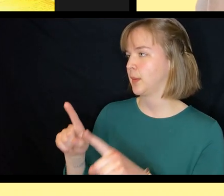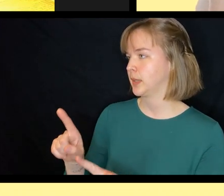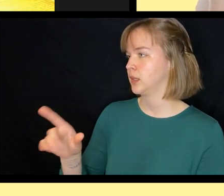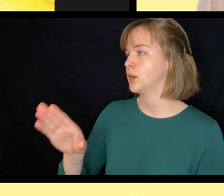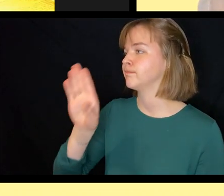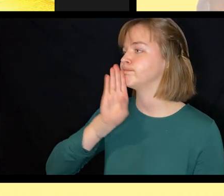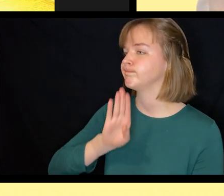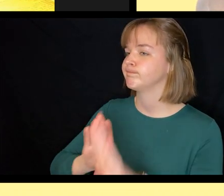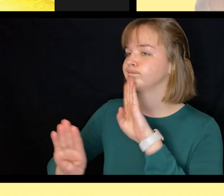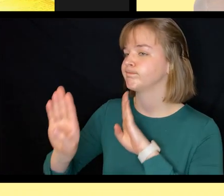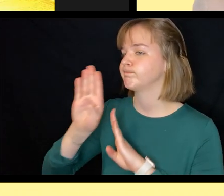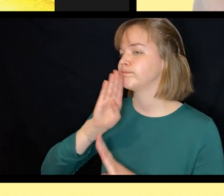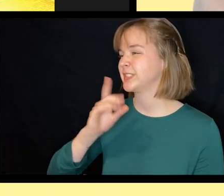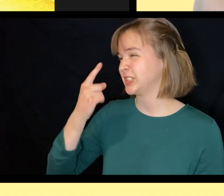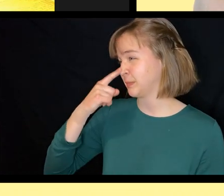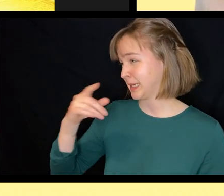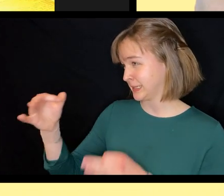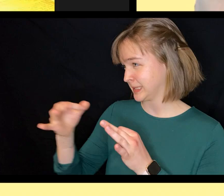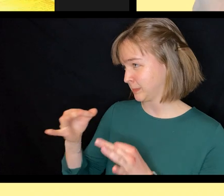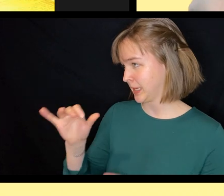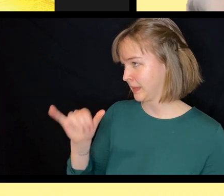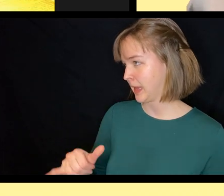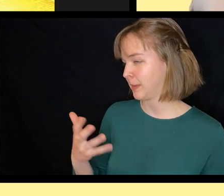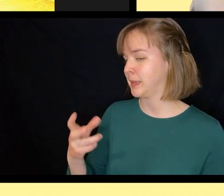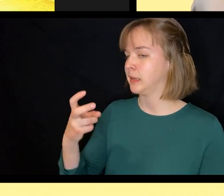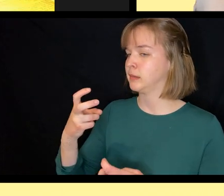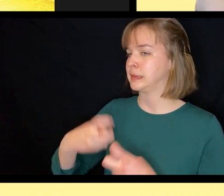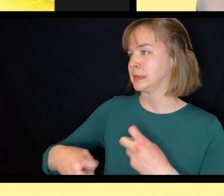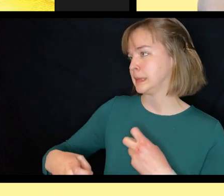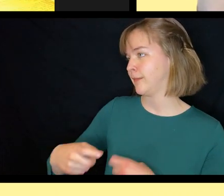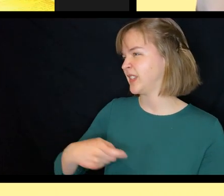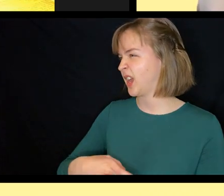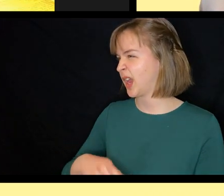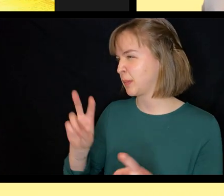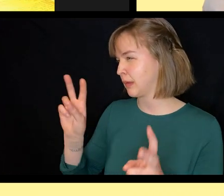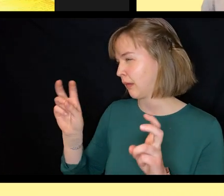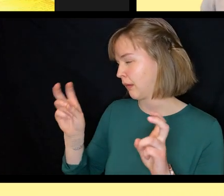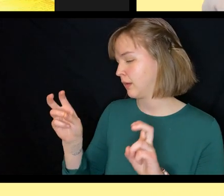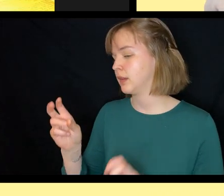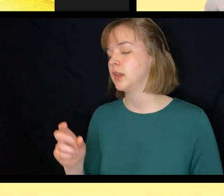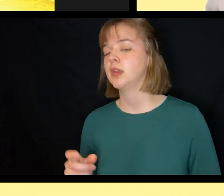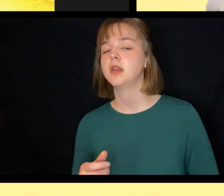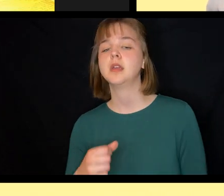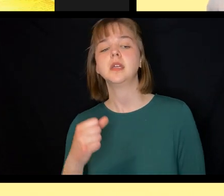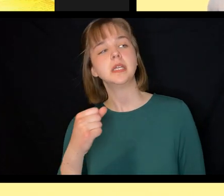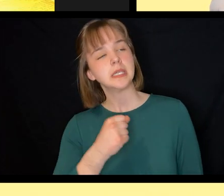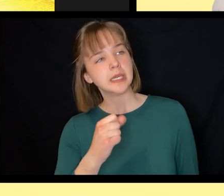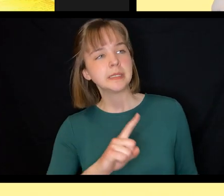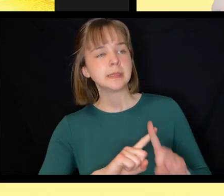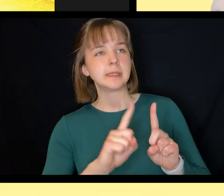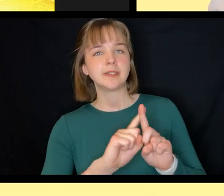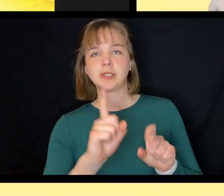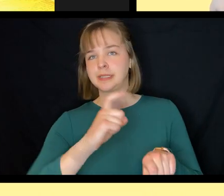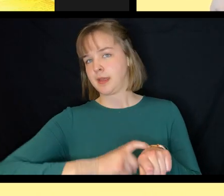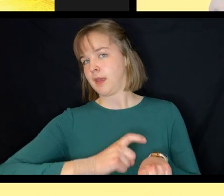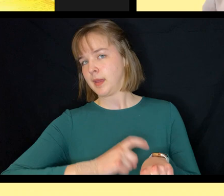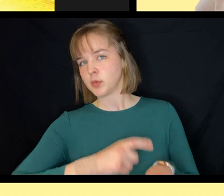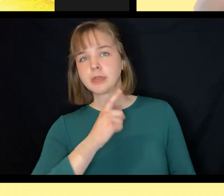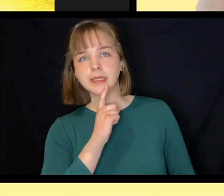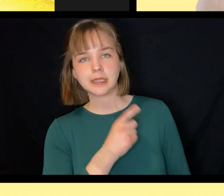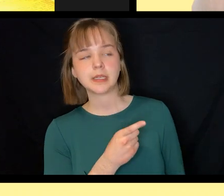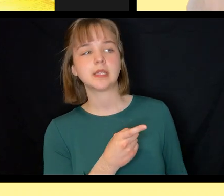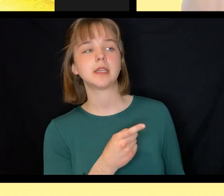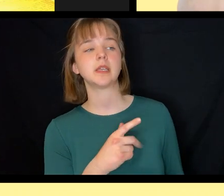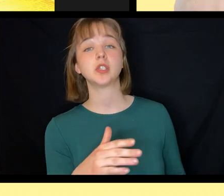Paralympics. Yeah. Yeah. What can you tell me some of the, I guess, tough times? Yeah, there's been different ones.